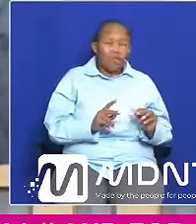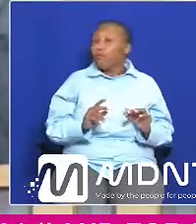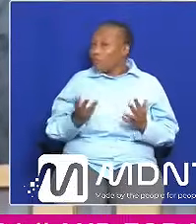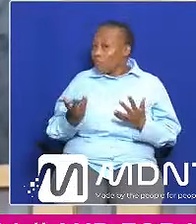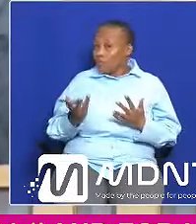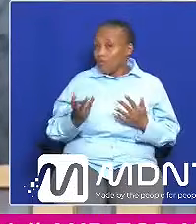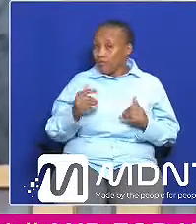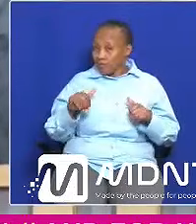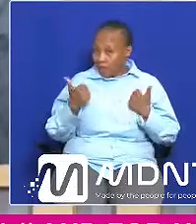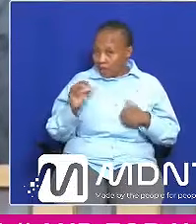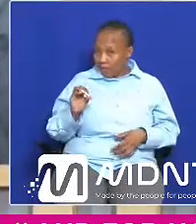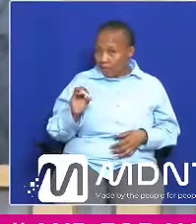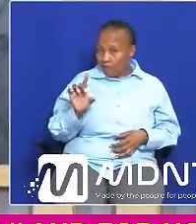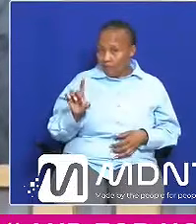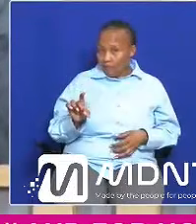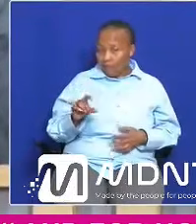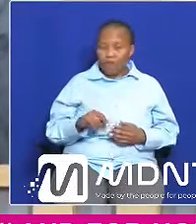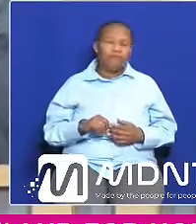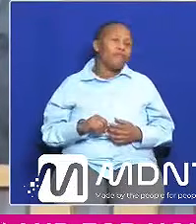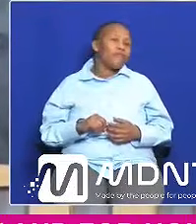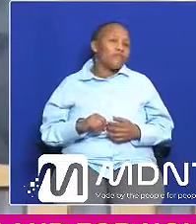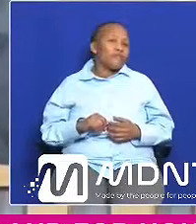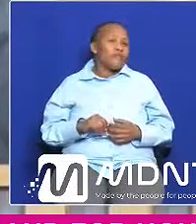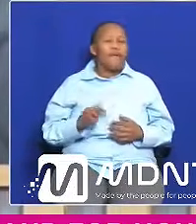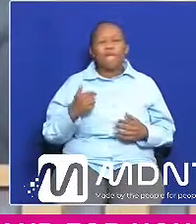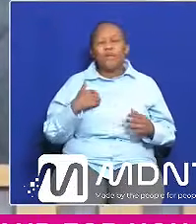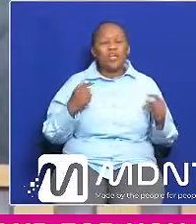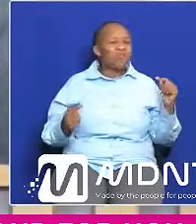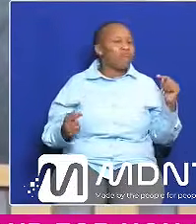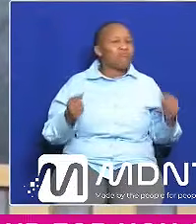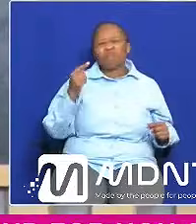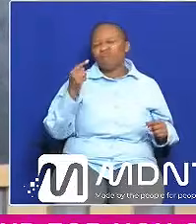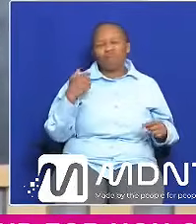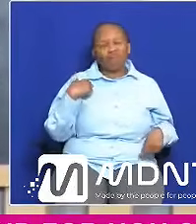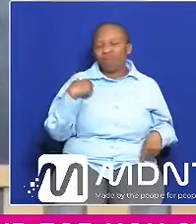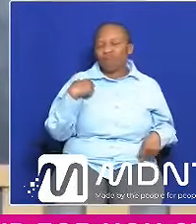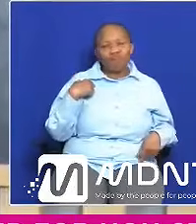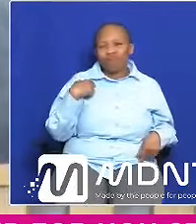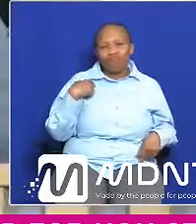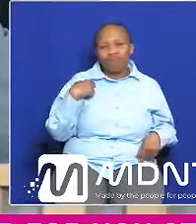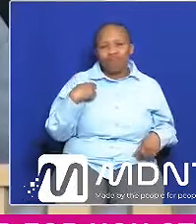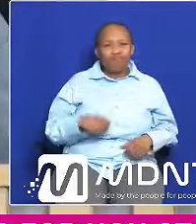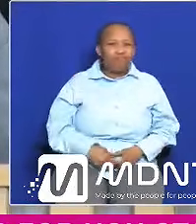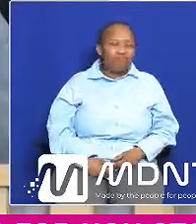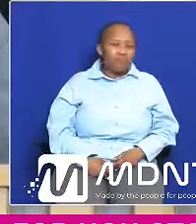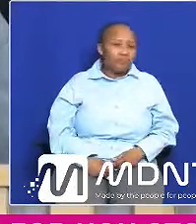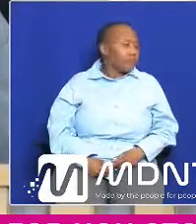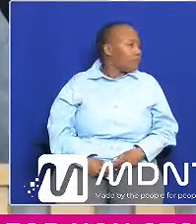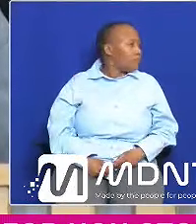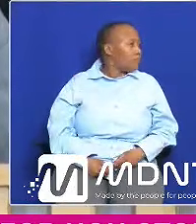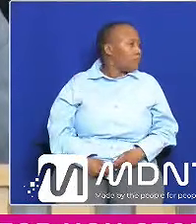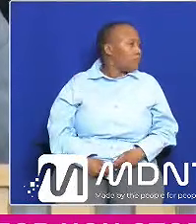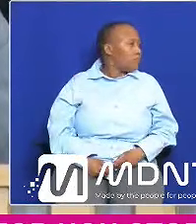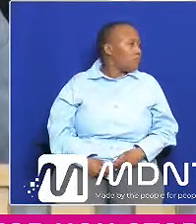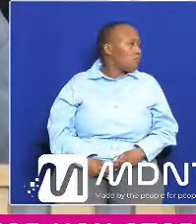I'm not disputing. The account holder is the name of the company. Exactly. And